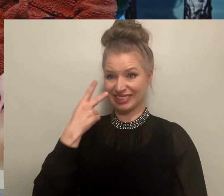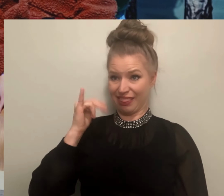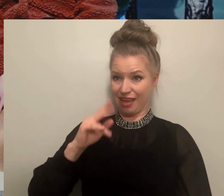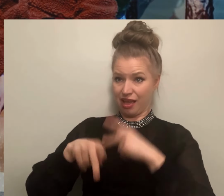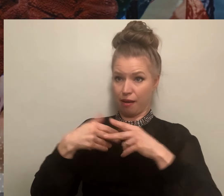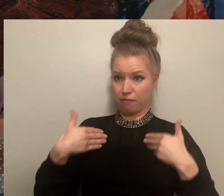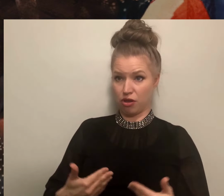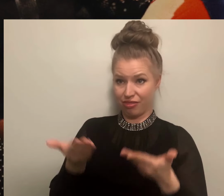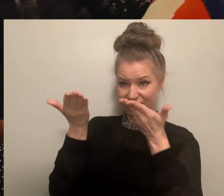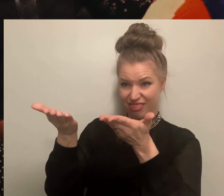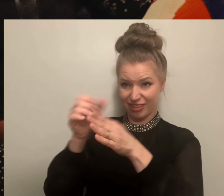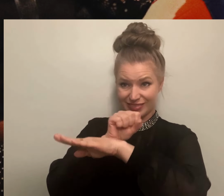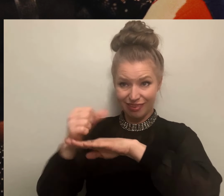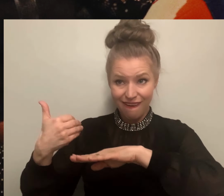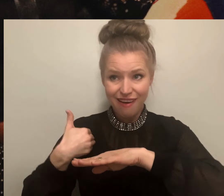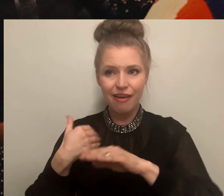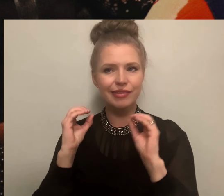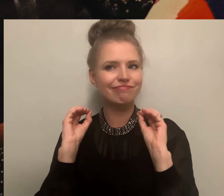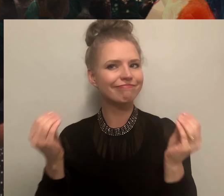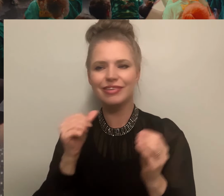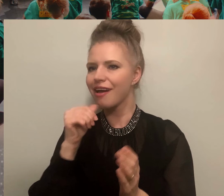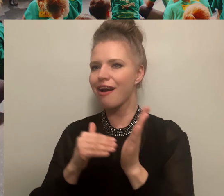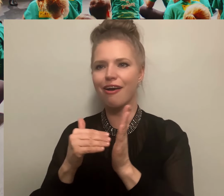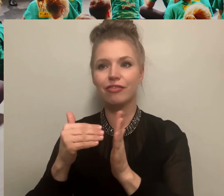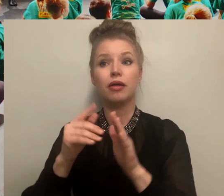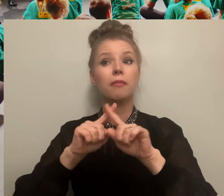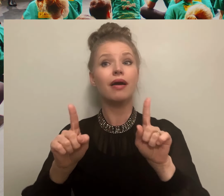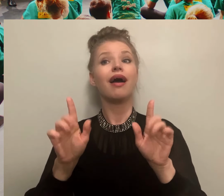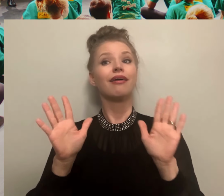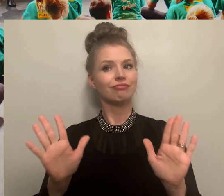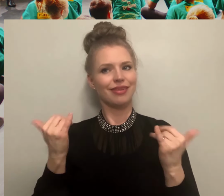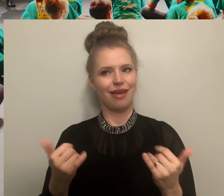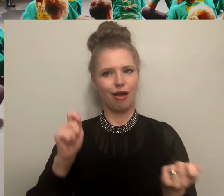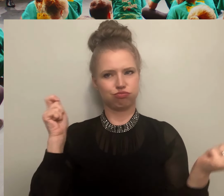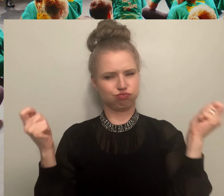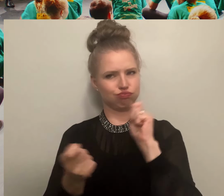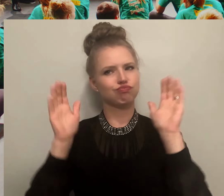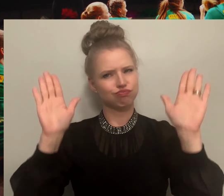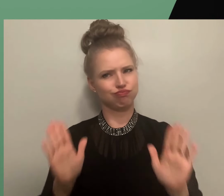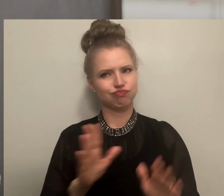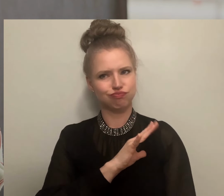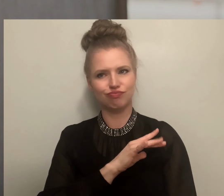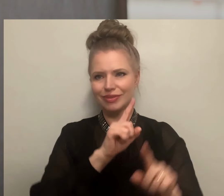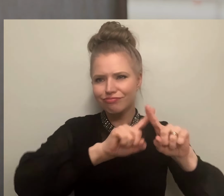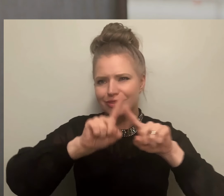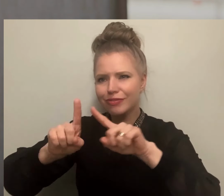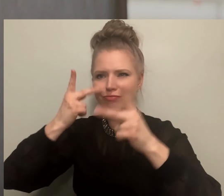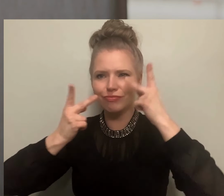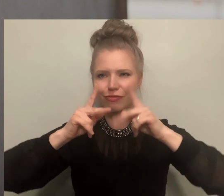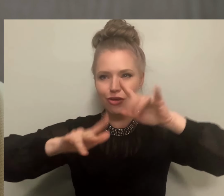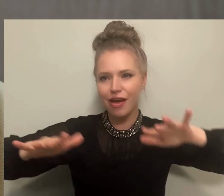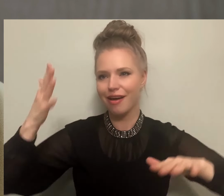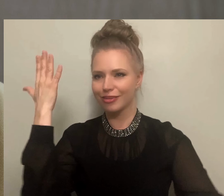not super common either, and it's starting to shift now, which is really great. I love seeing people of all different figures and